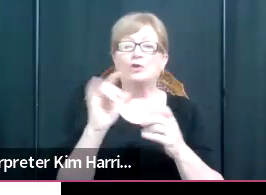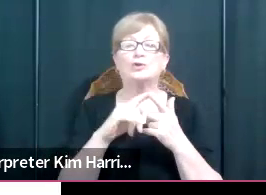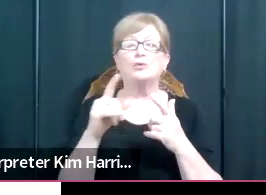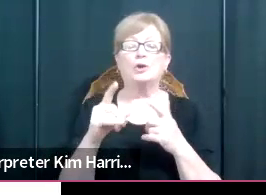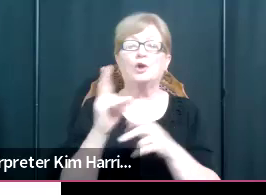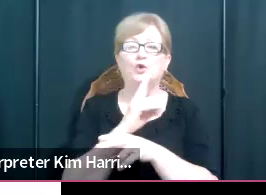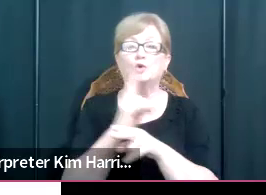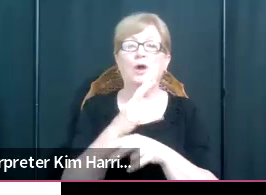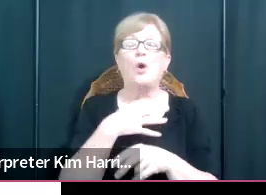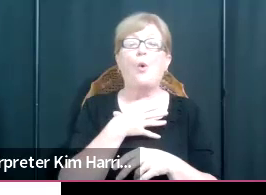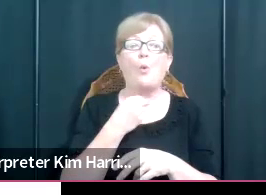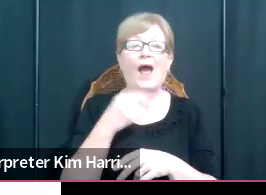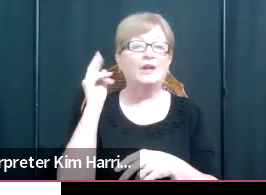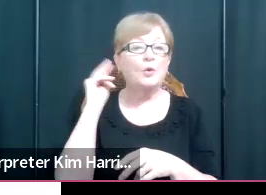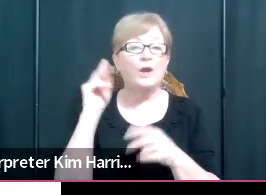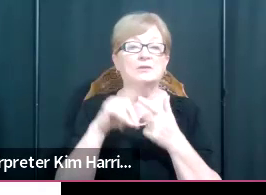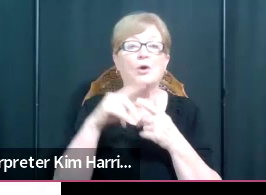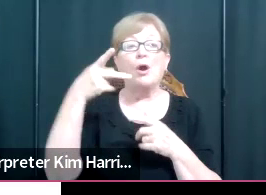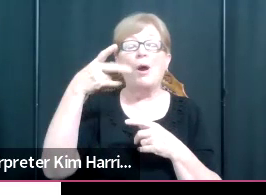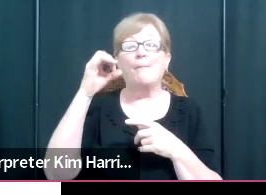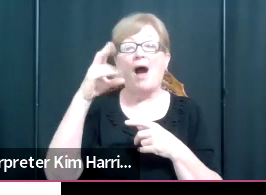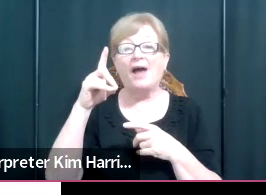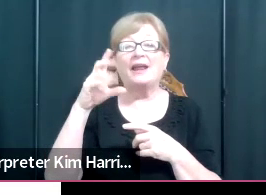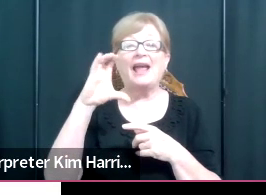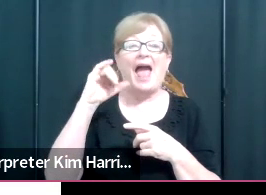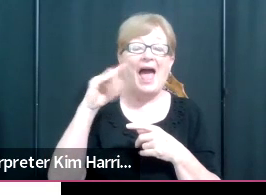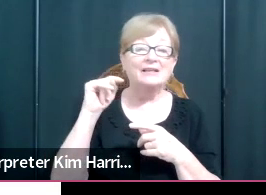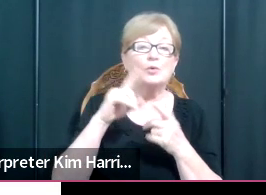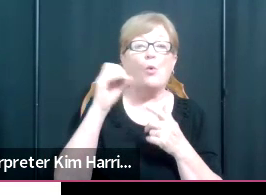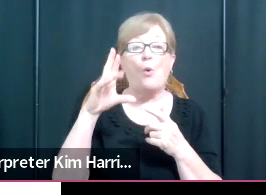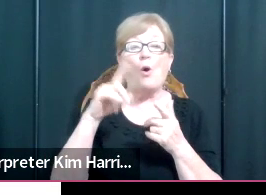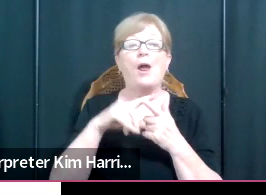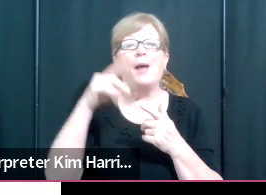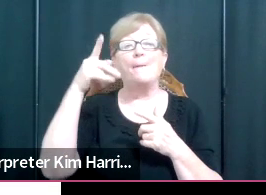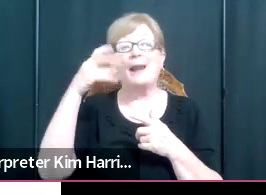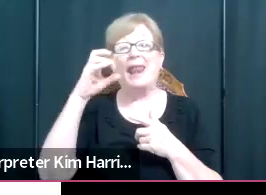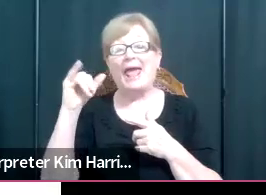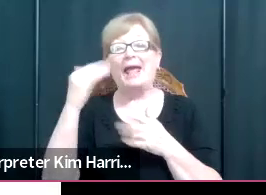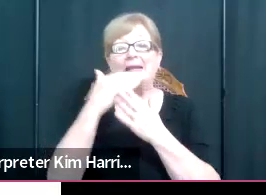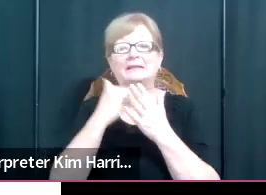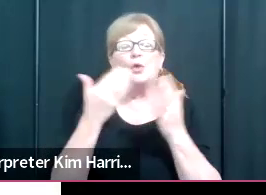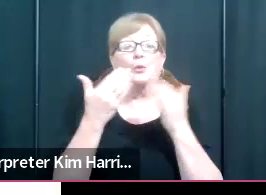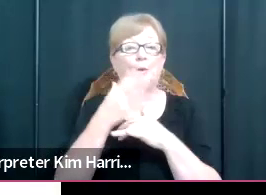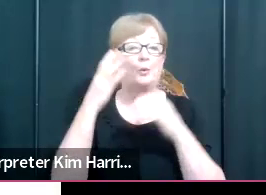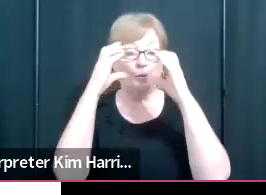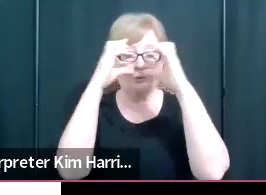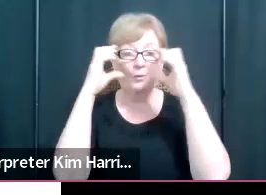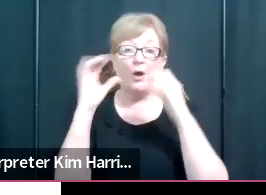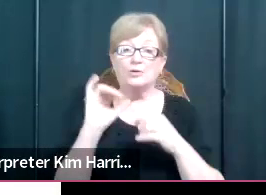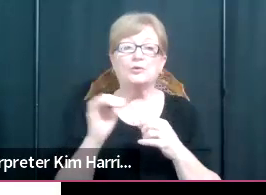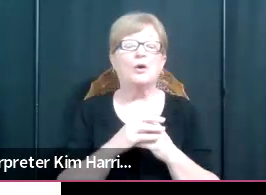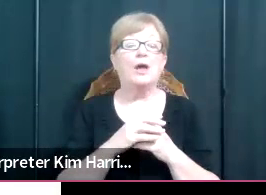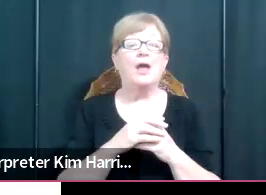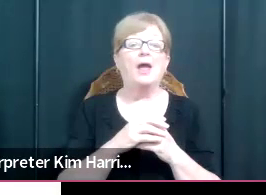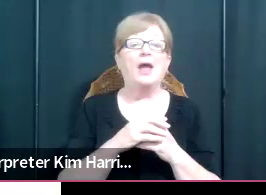noise or podcasts or music or whatever through that, if that helps you sleep. And then at the very top, we just have a sound machine with